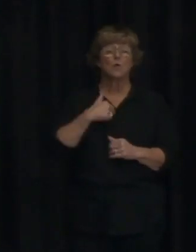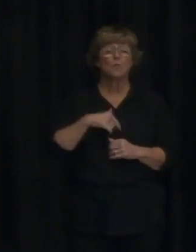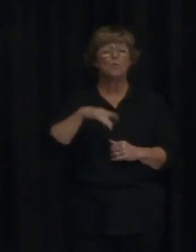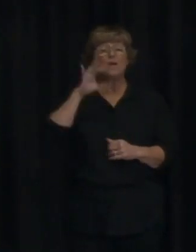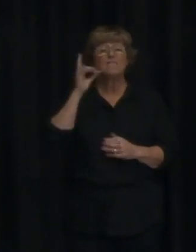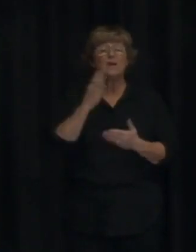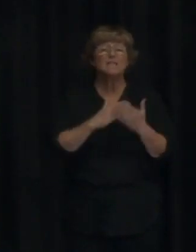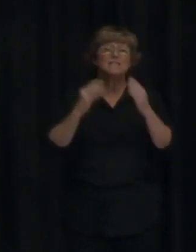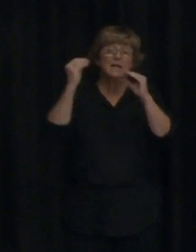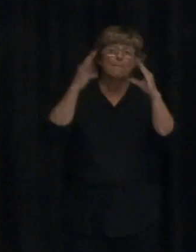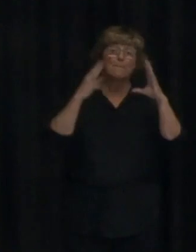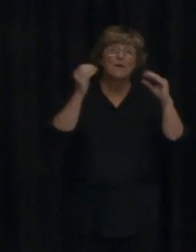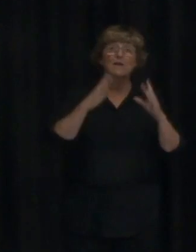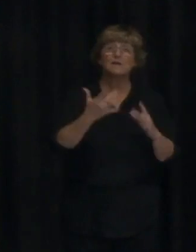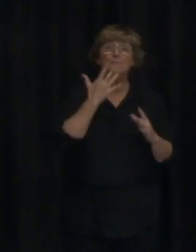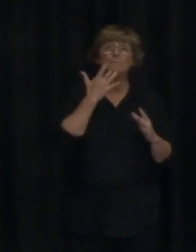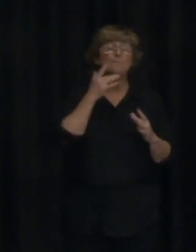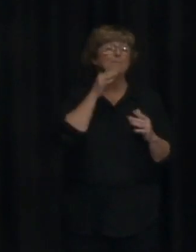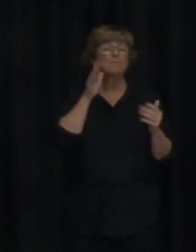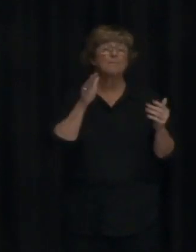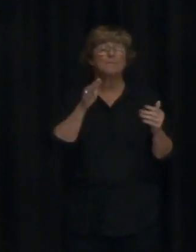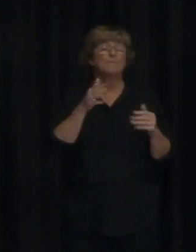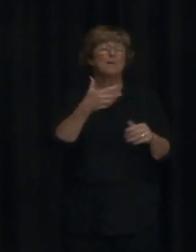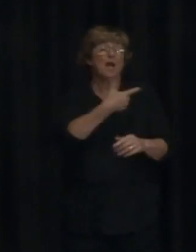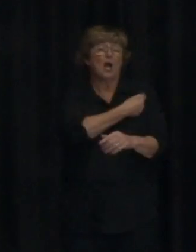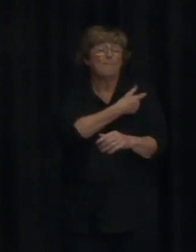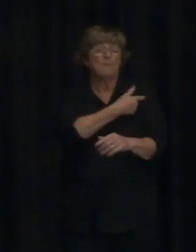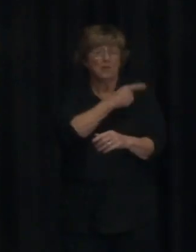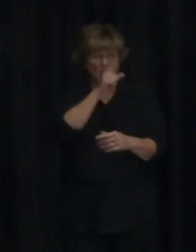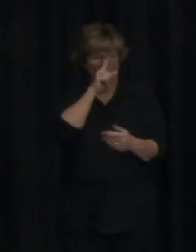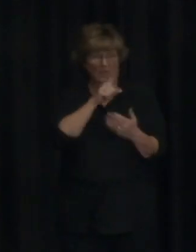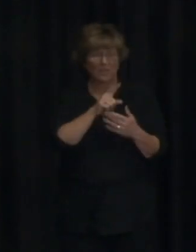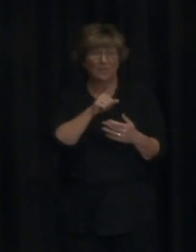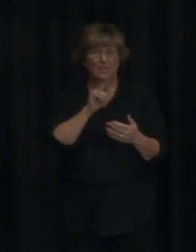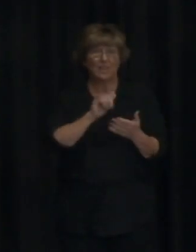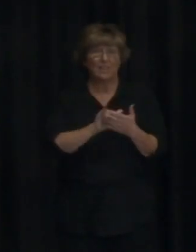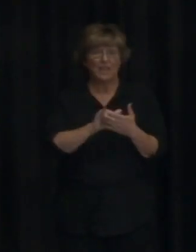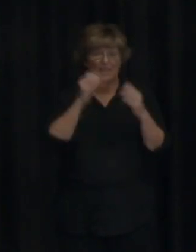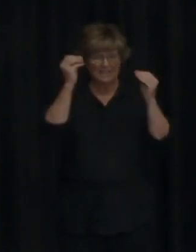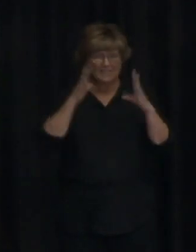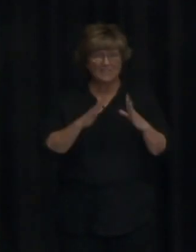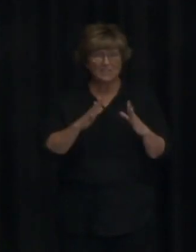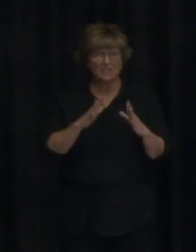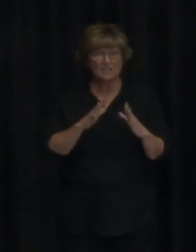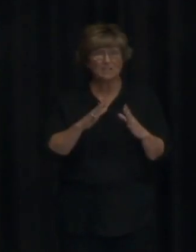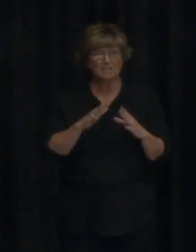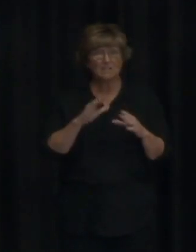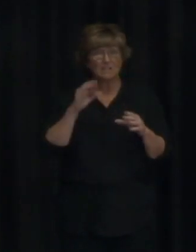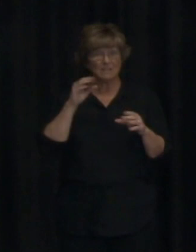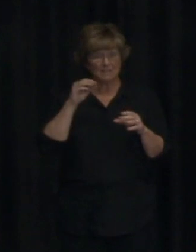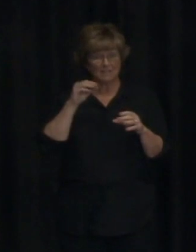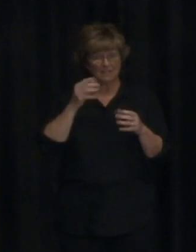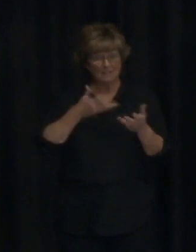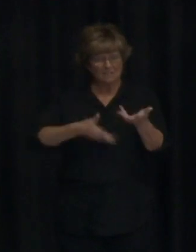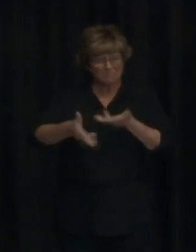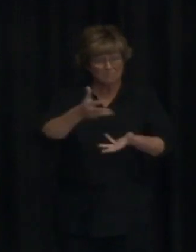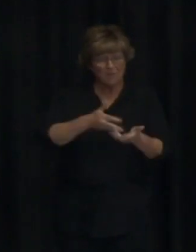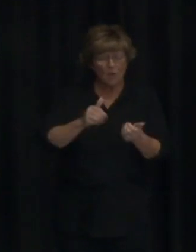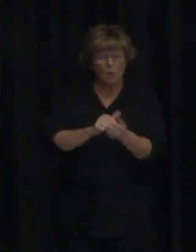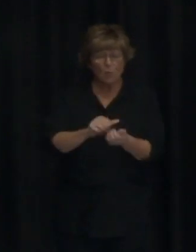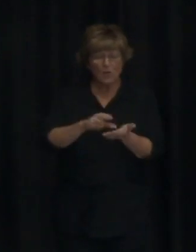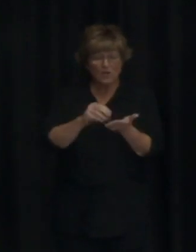some teachers are opting not to be vaccinated. Do you believe that educators should be having in-person interactions with